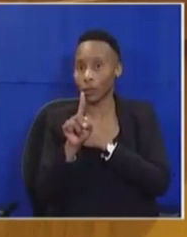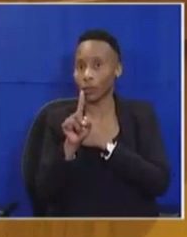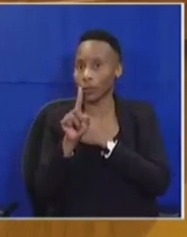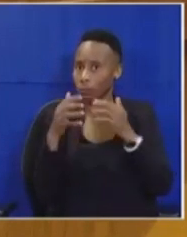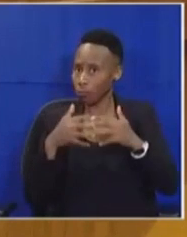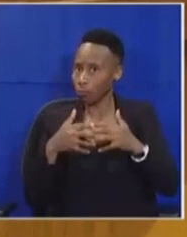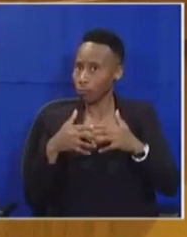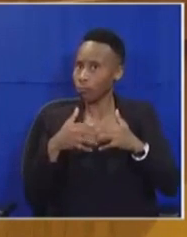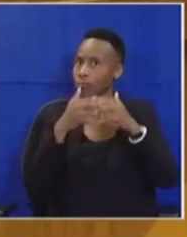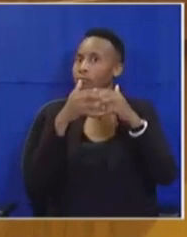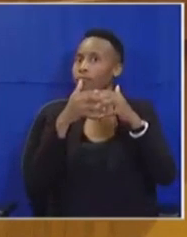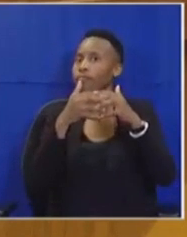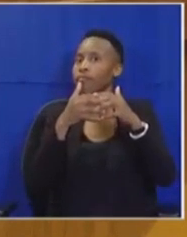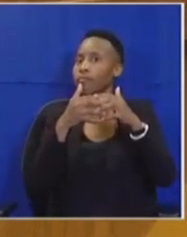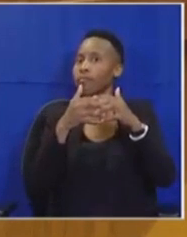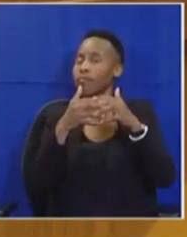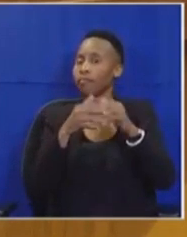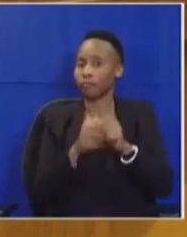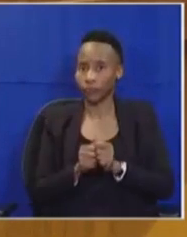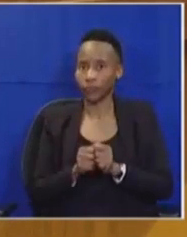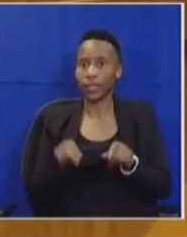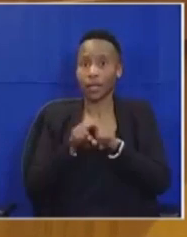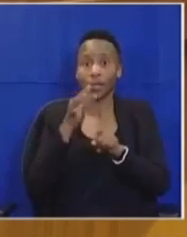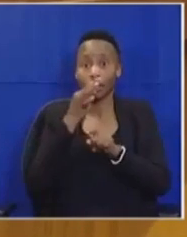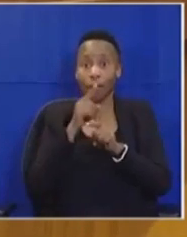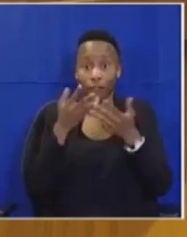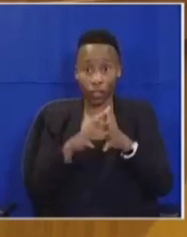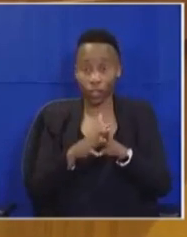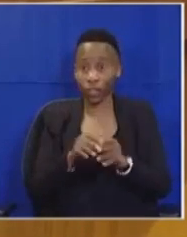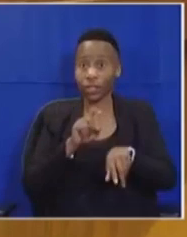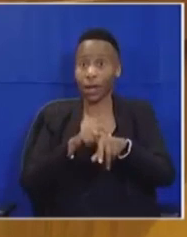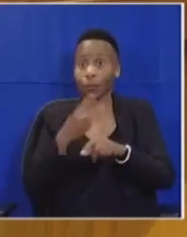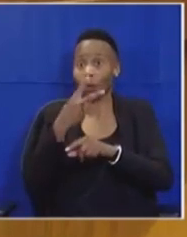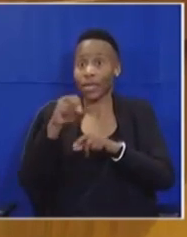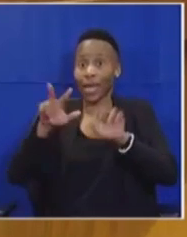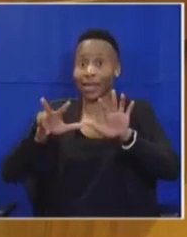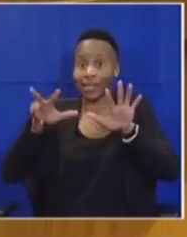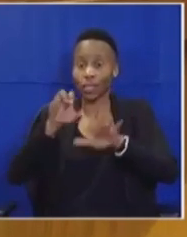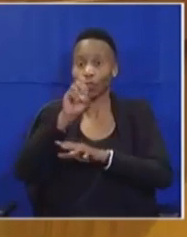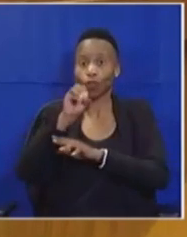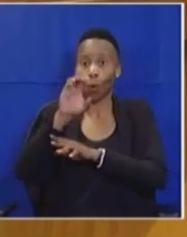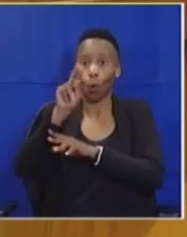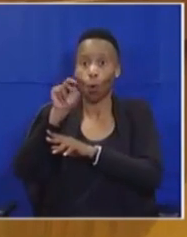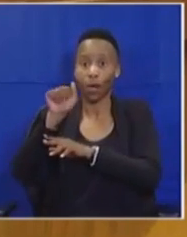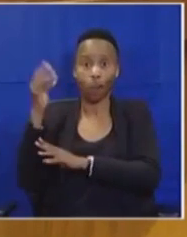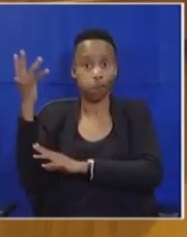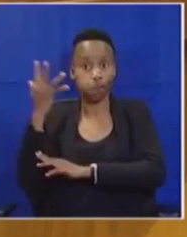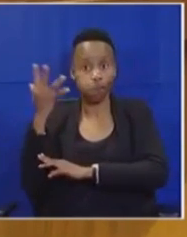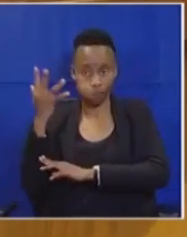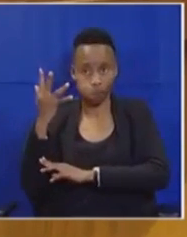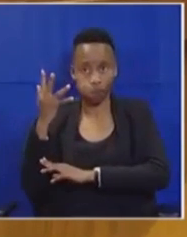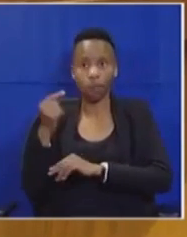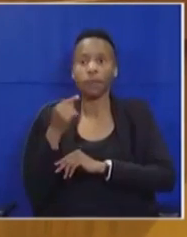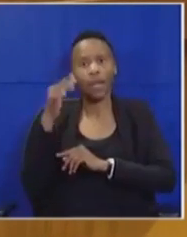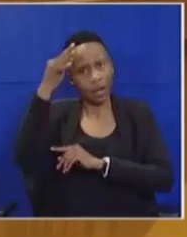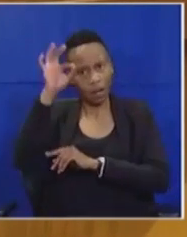indicated during the 2018 State of the Nation address, government is determined that land